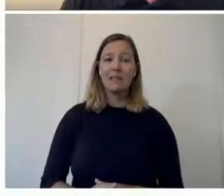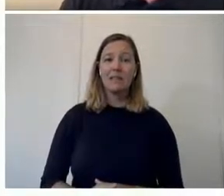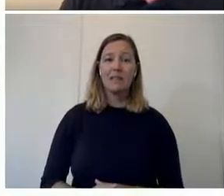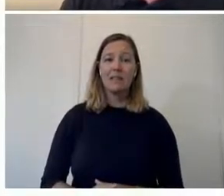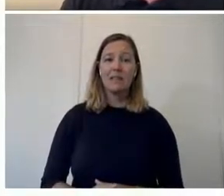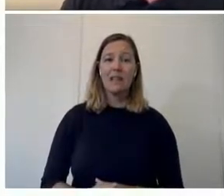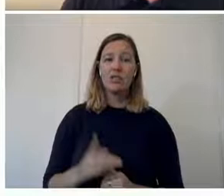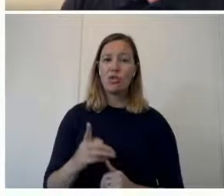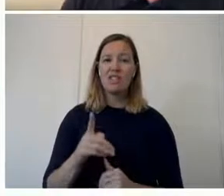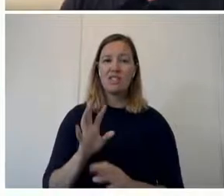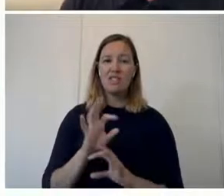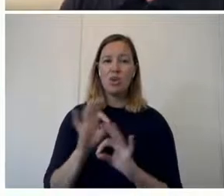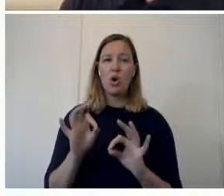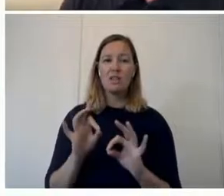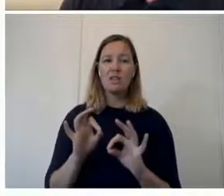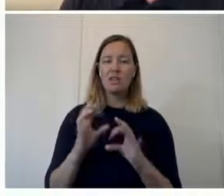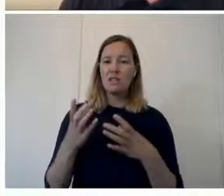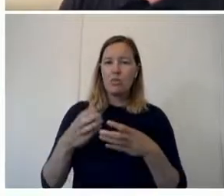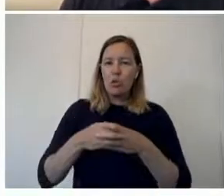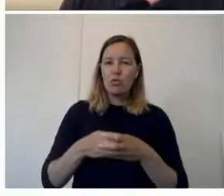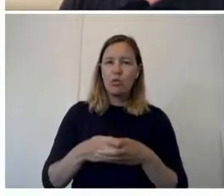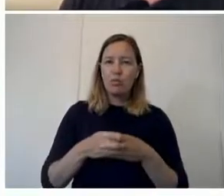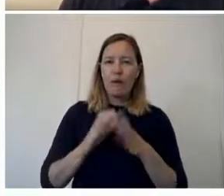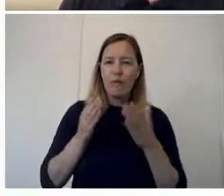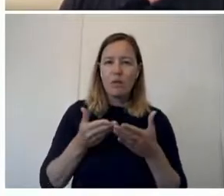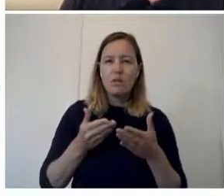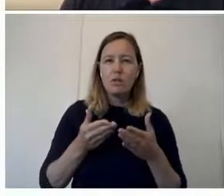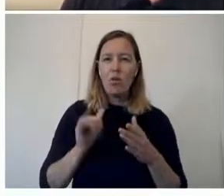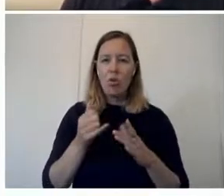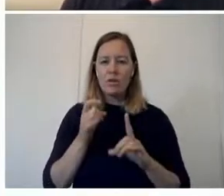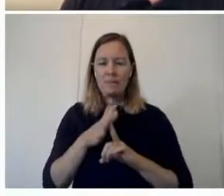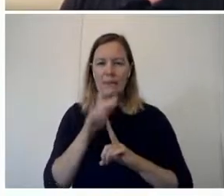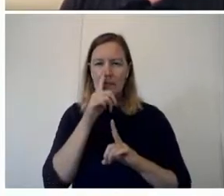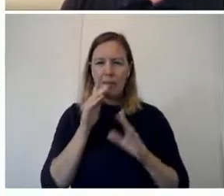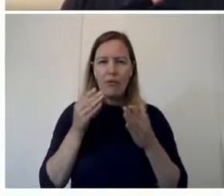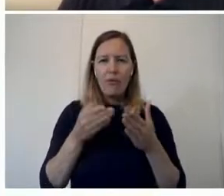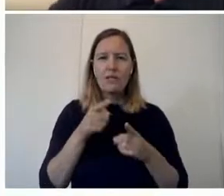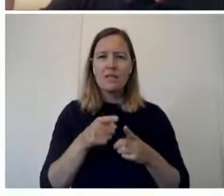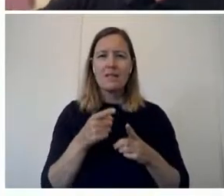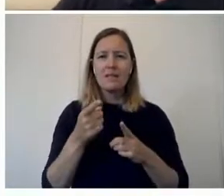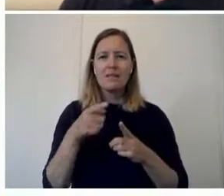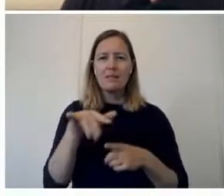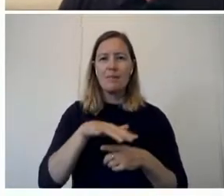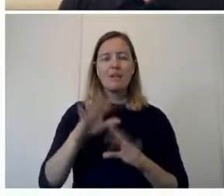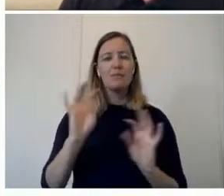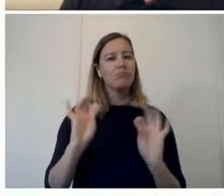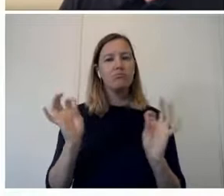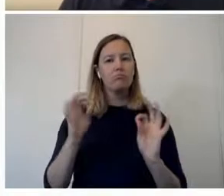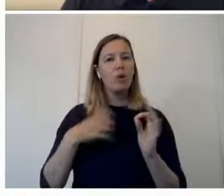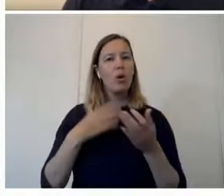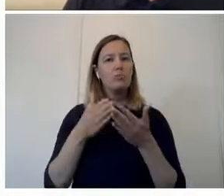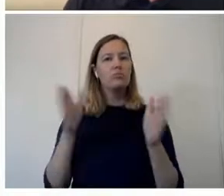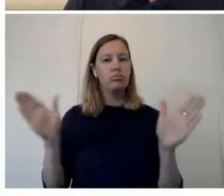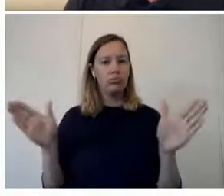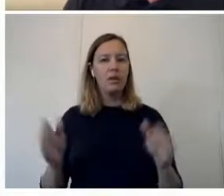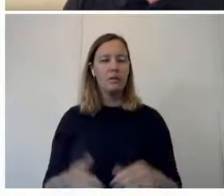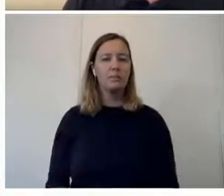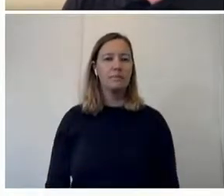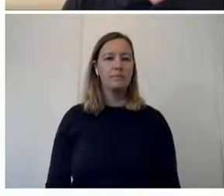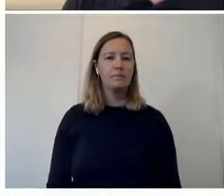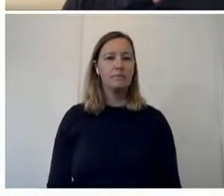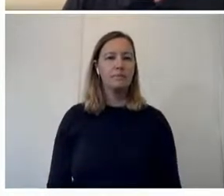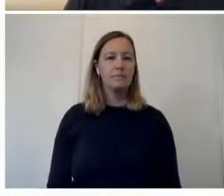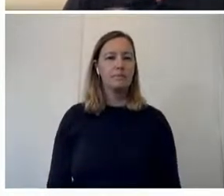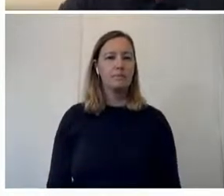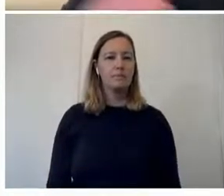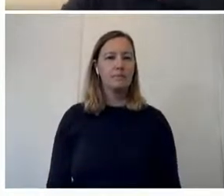activity. This is not something for specialists or something for people who've got some kind of, you know, deep